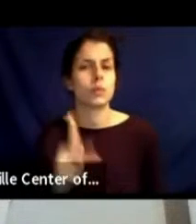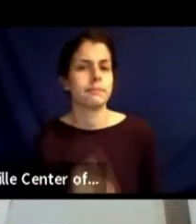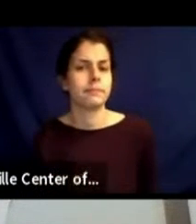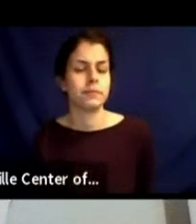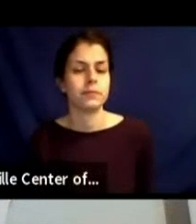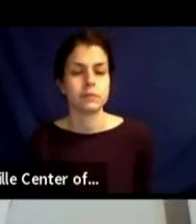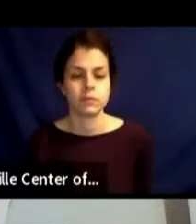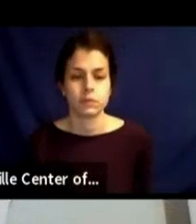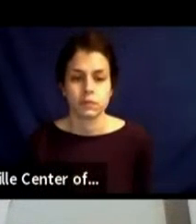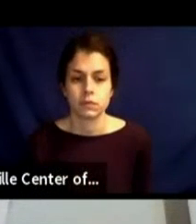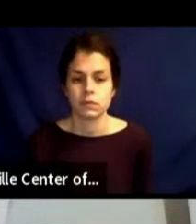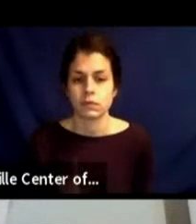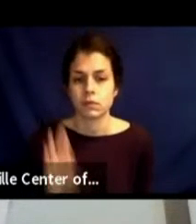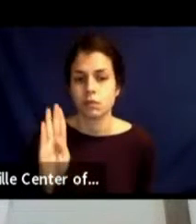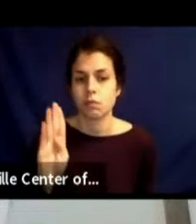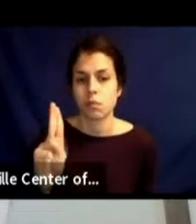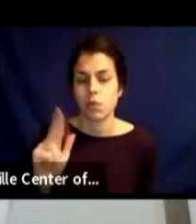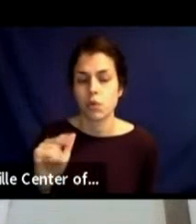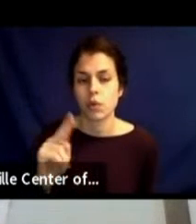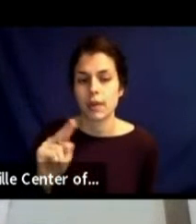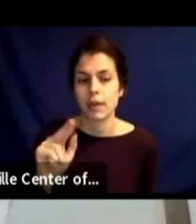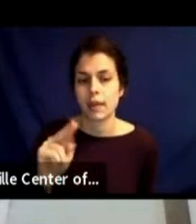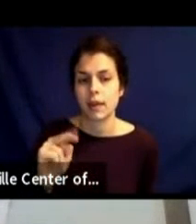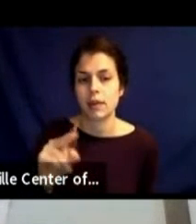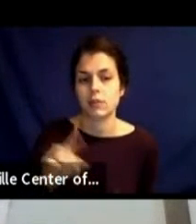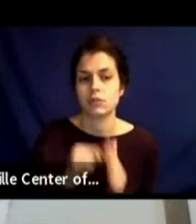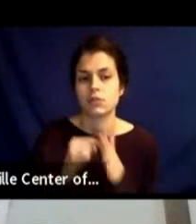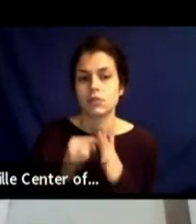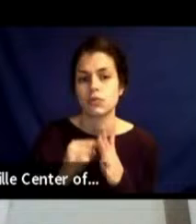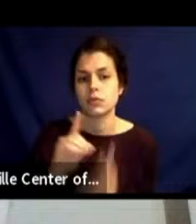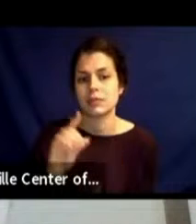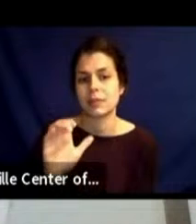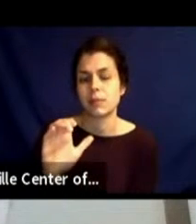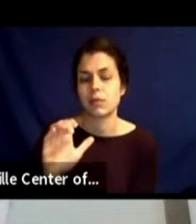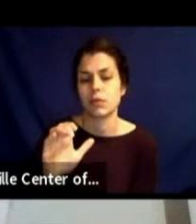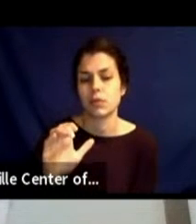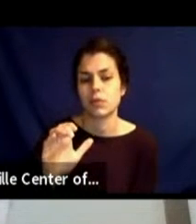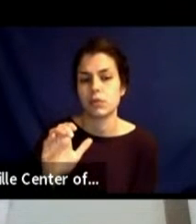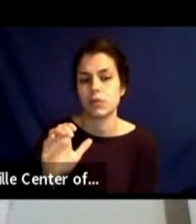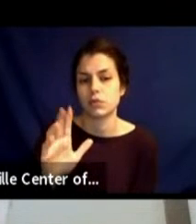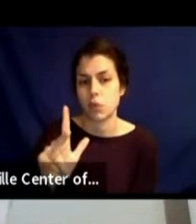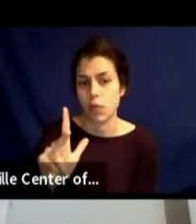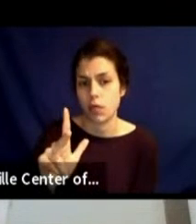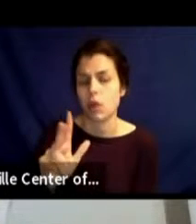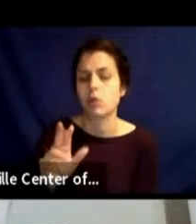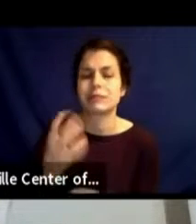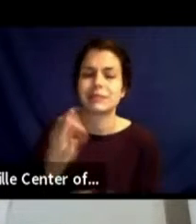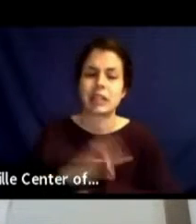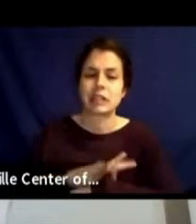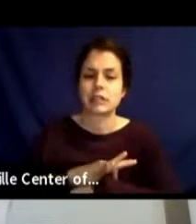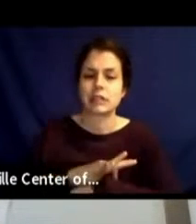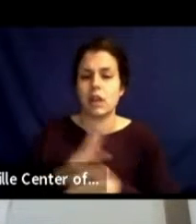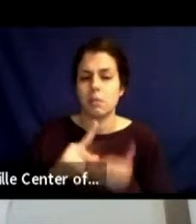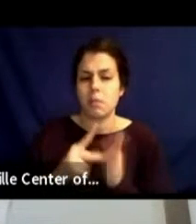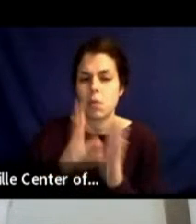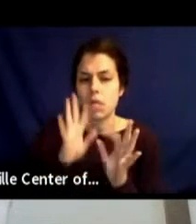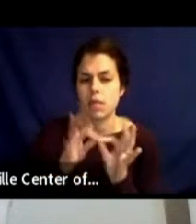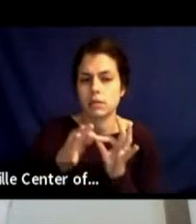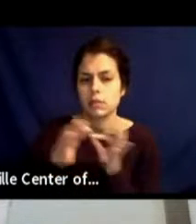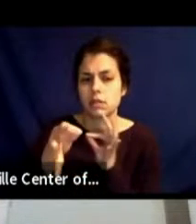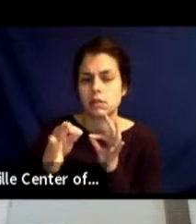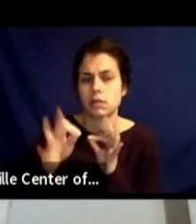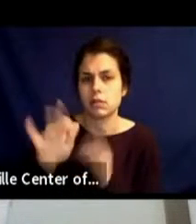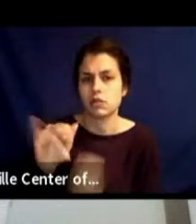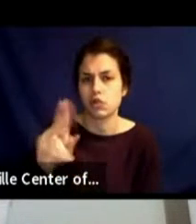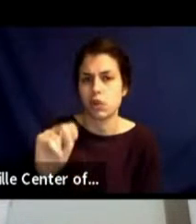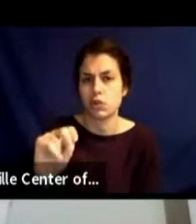So it sunsets on December 23rd. So then you would extend it to January